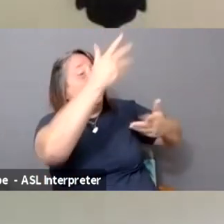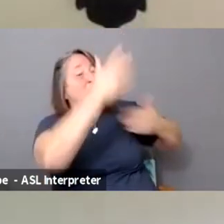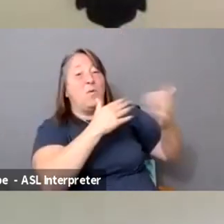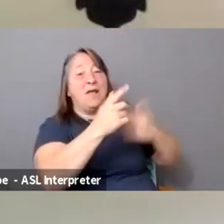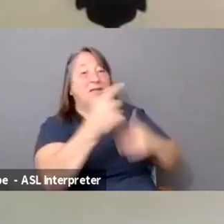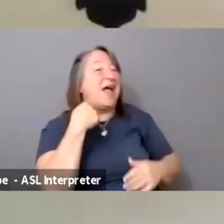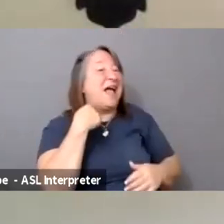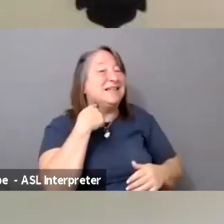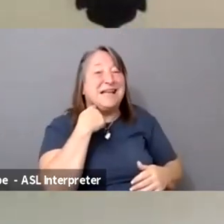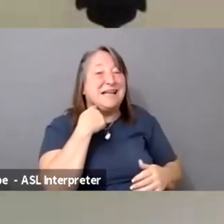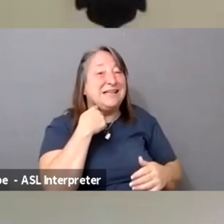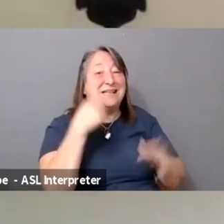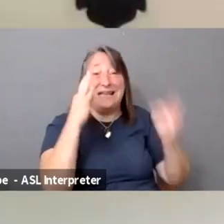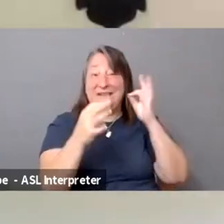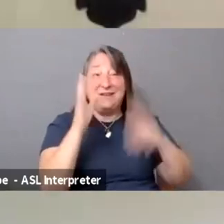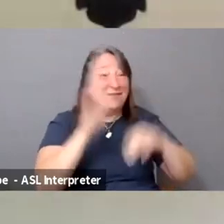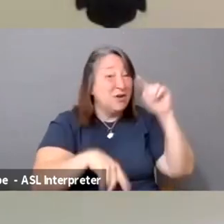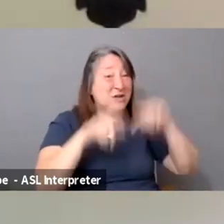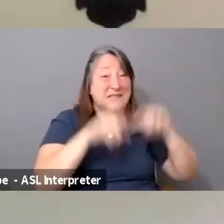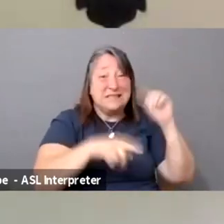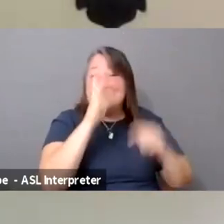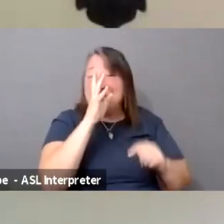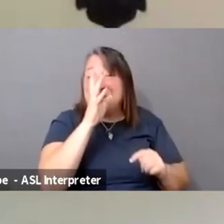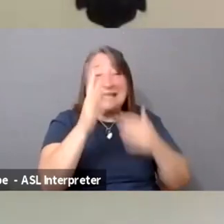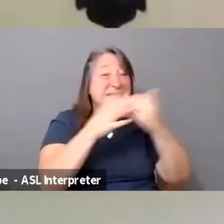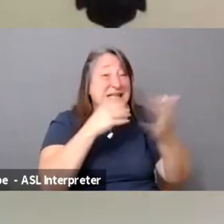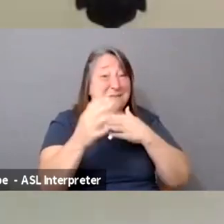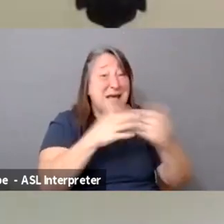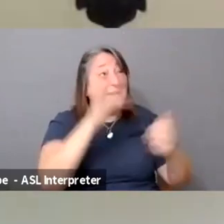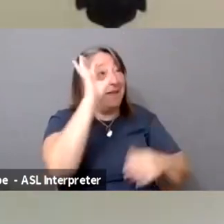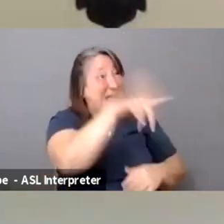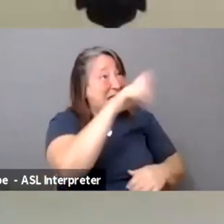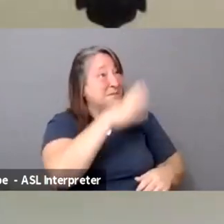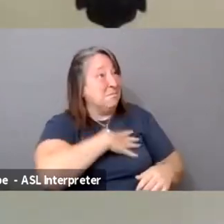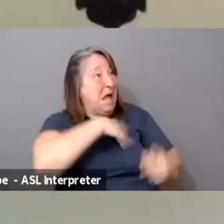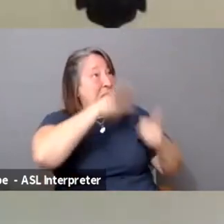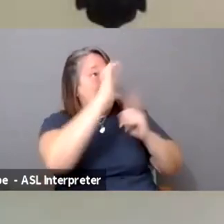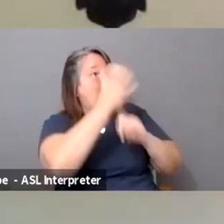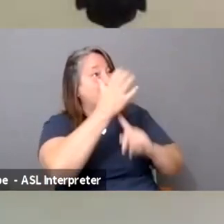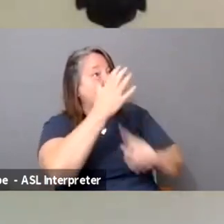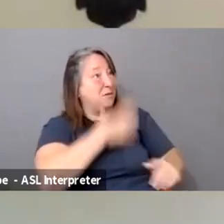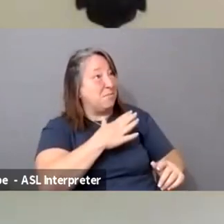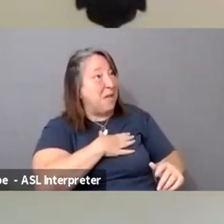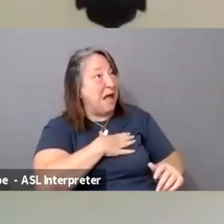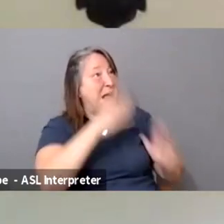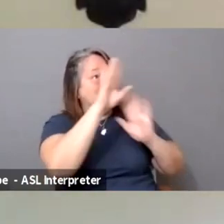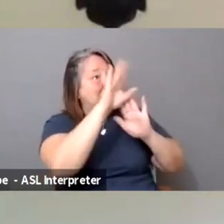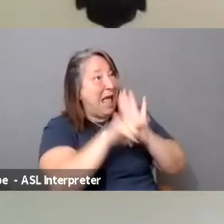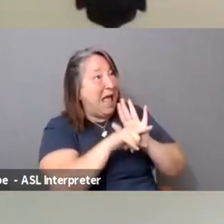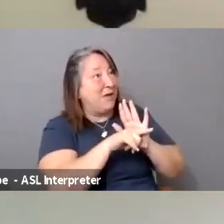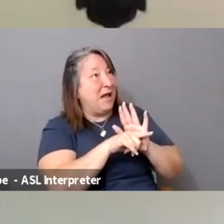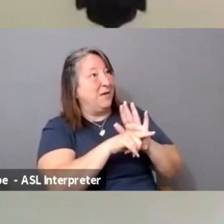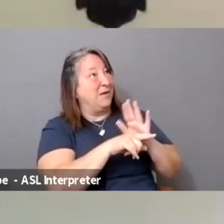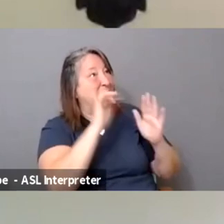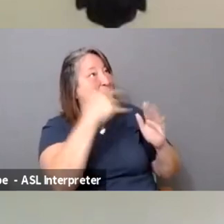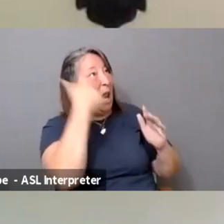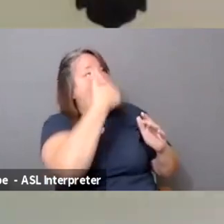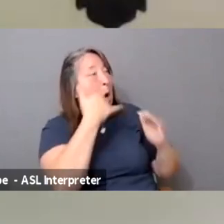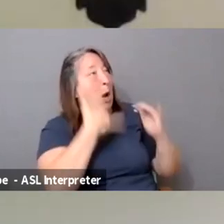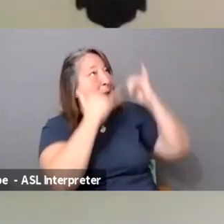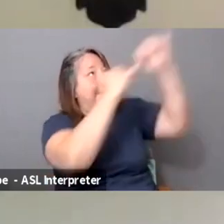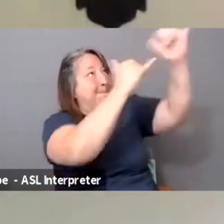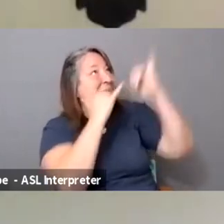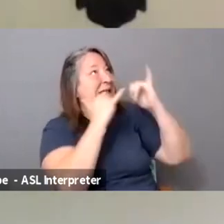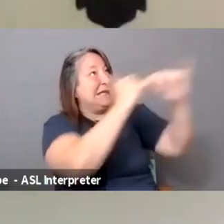was, couldn't speak, it doesn't matter. Just having a visual of yourself on screen, I